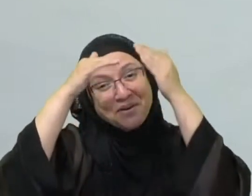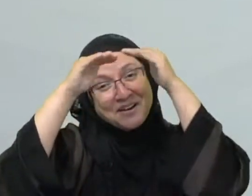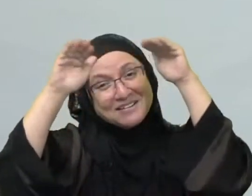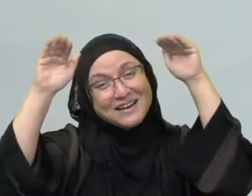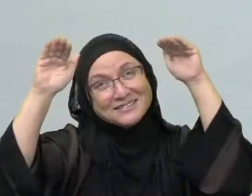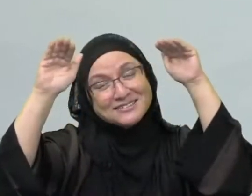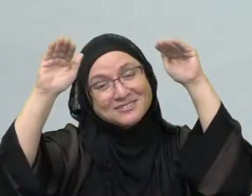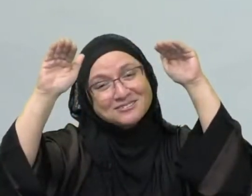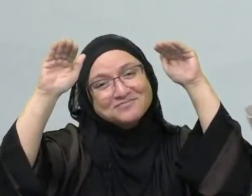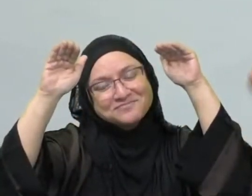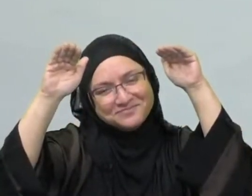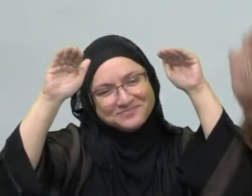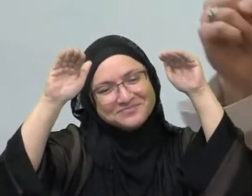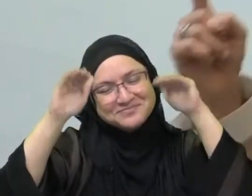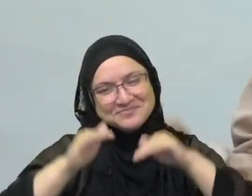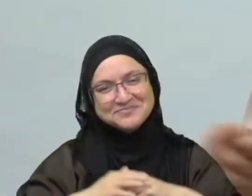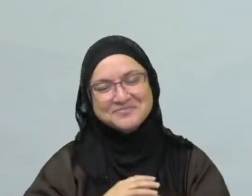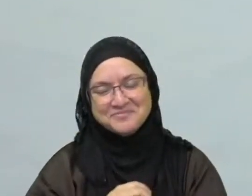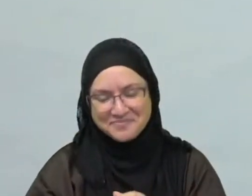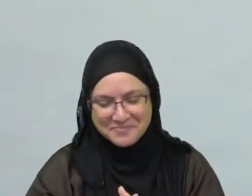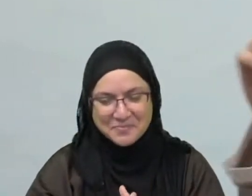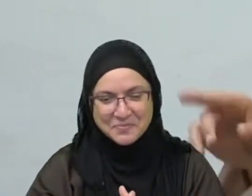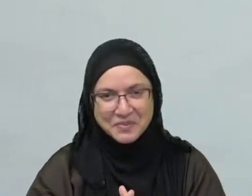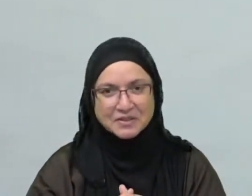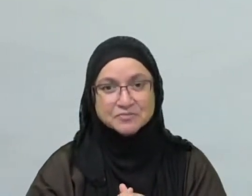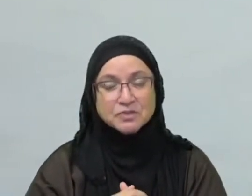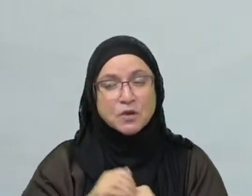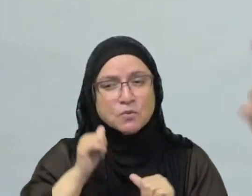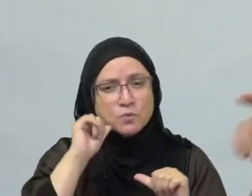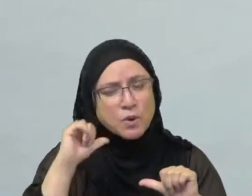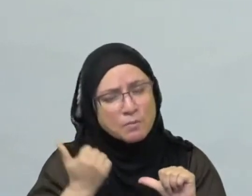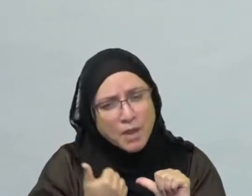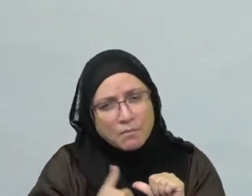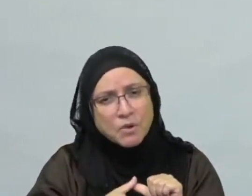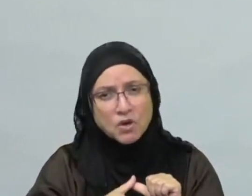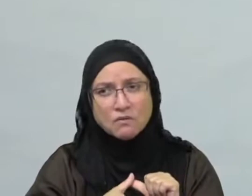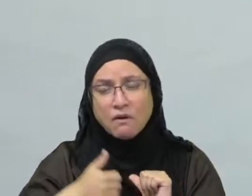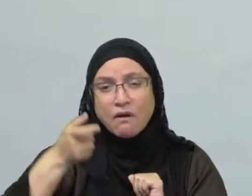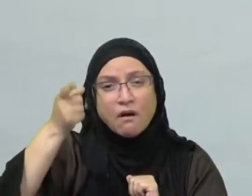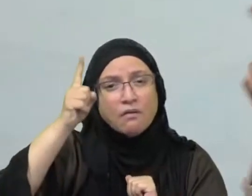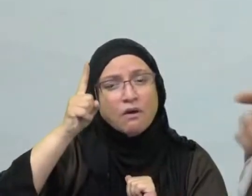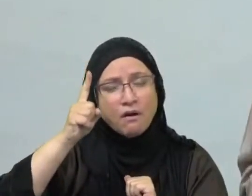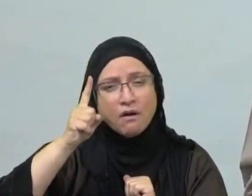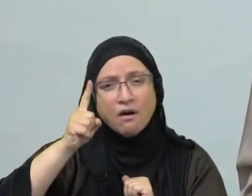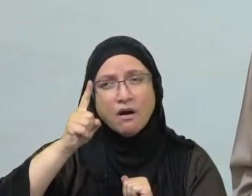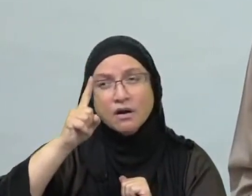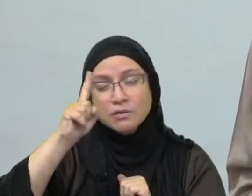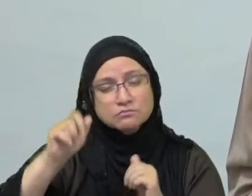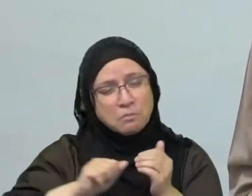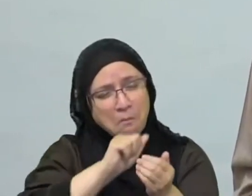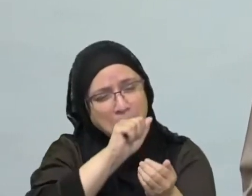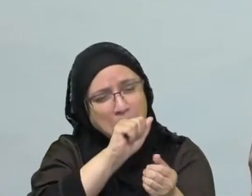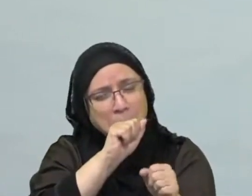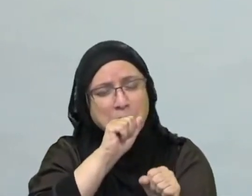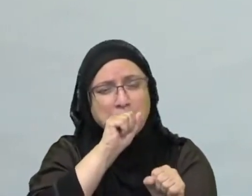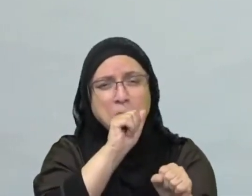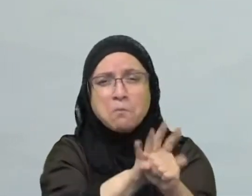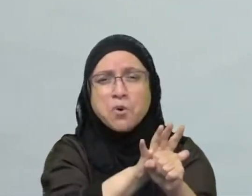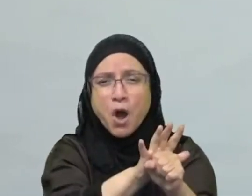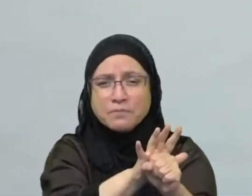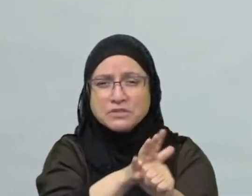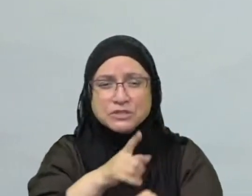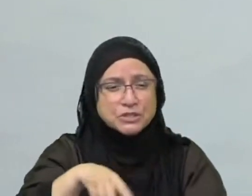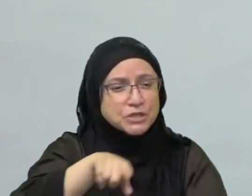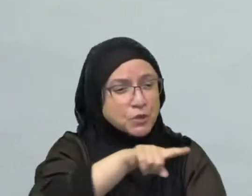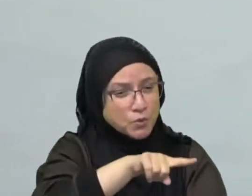Glad tidings of the paradise that you have been promised. Paradise, it's there for you. This promise that was given to you. Allah did not